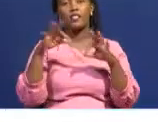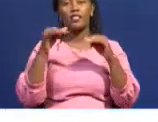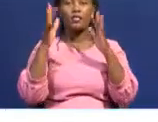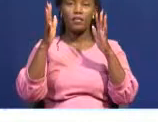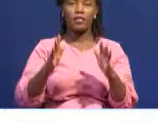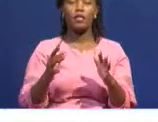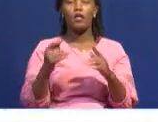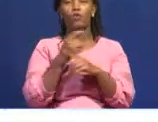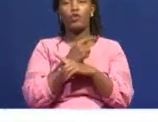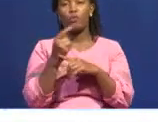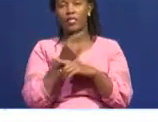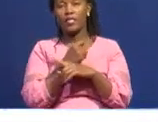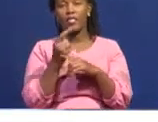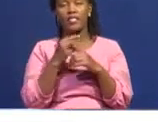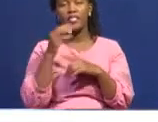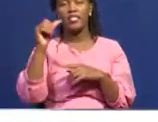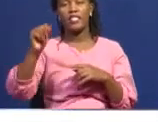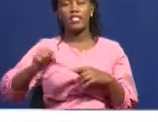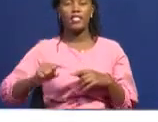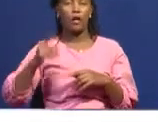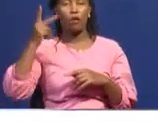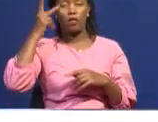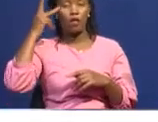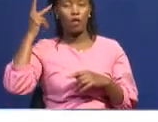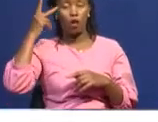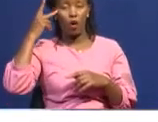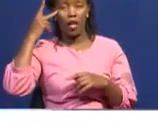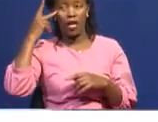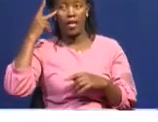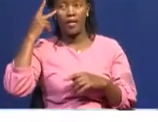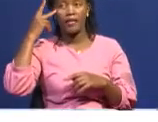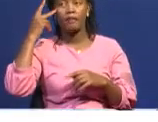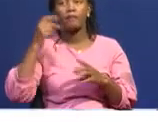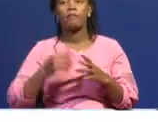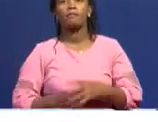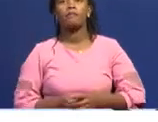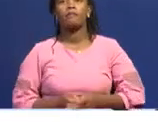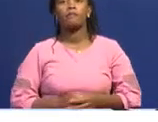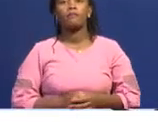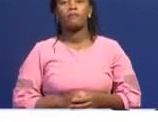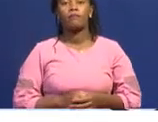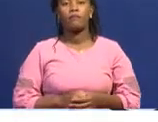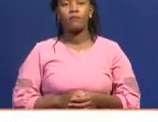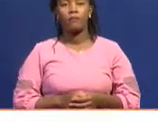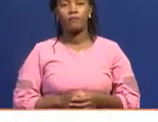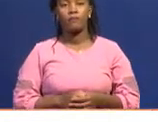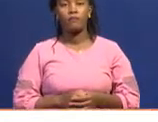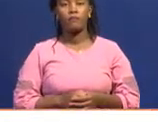proper rice production. Benson Drioba reporting for Lunchtime News.